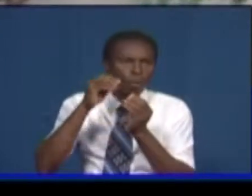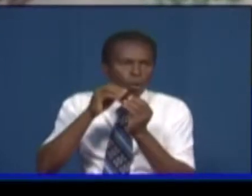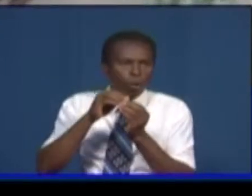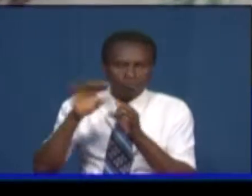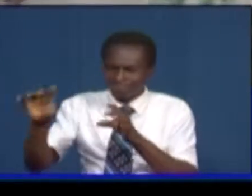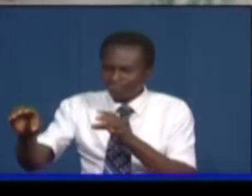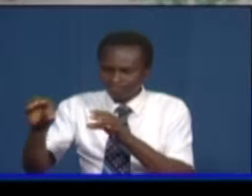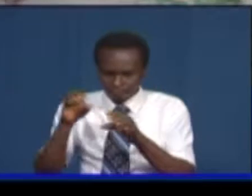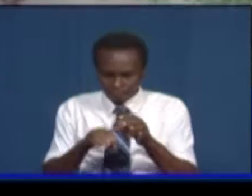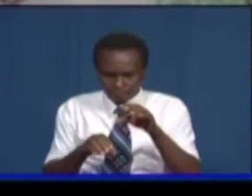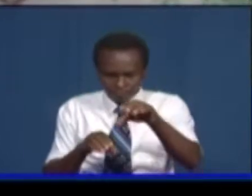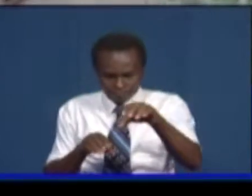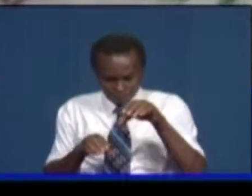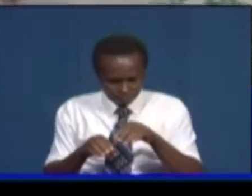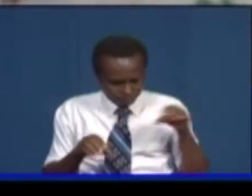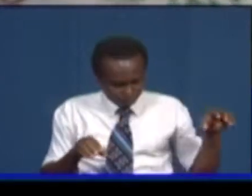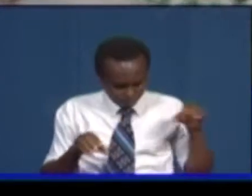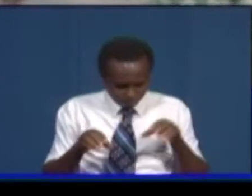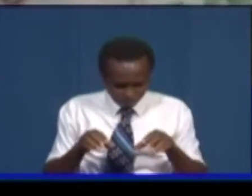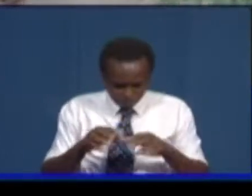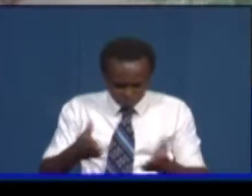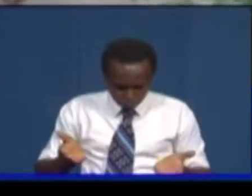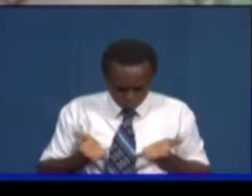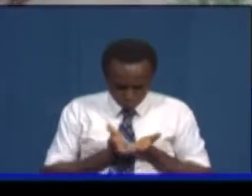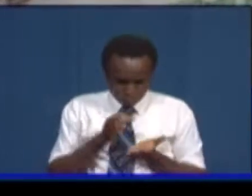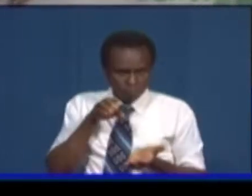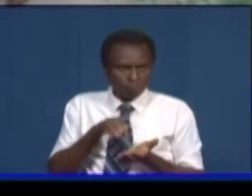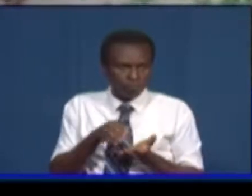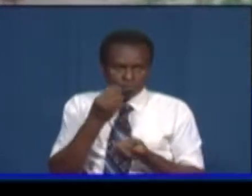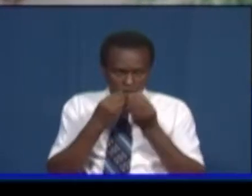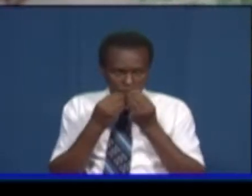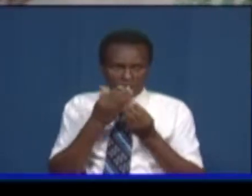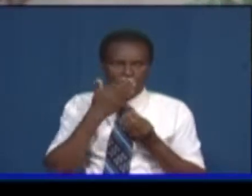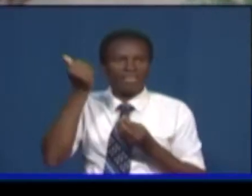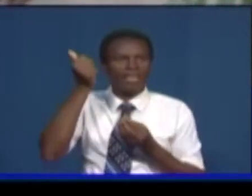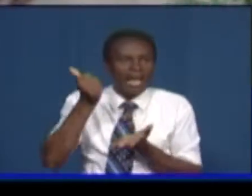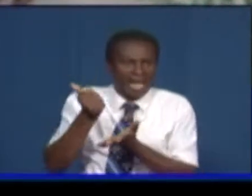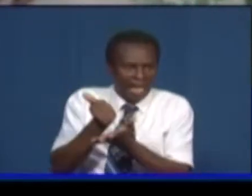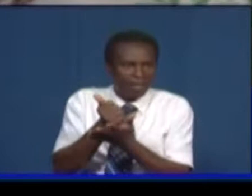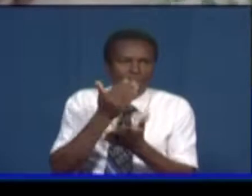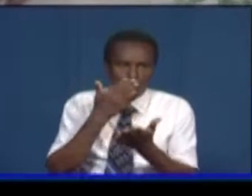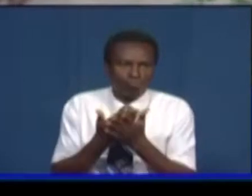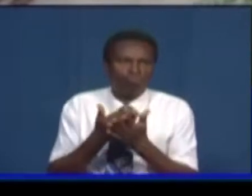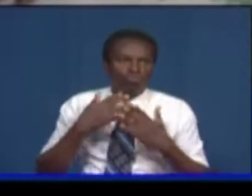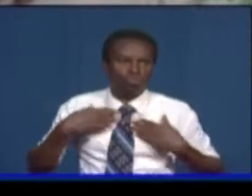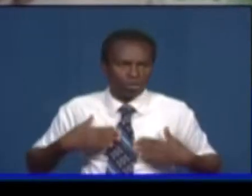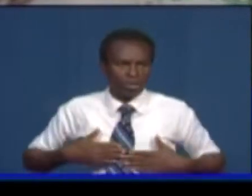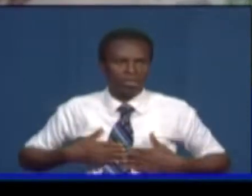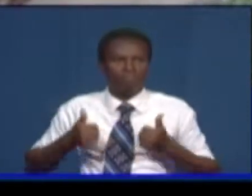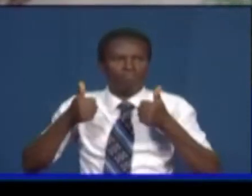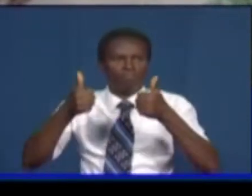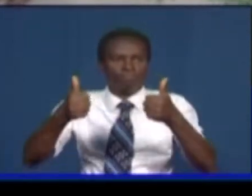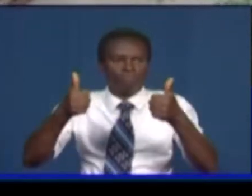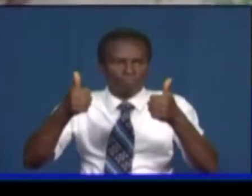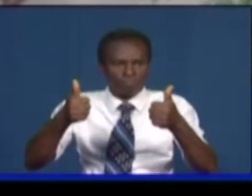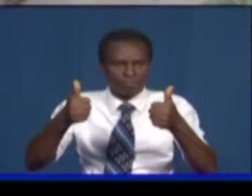foods that give them vitamins, fats and oils, so that they can be able to build up and gain healthy weight. And I say healthy